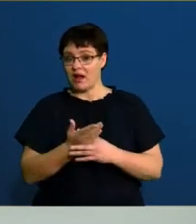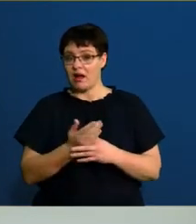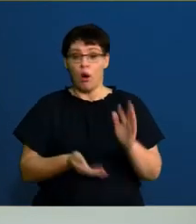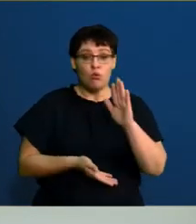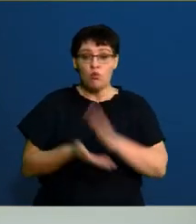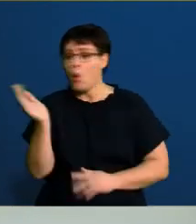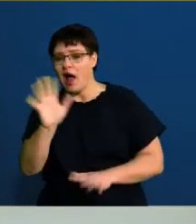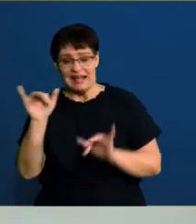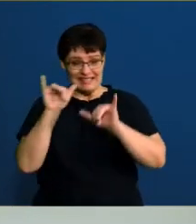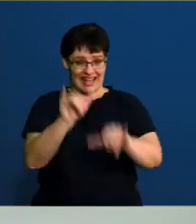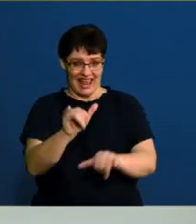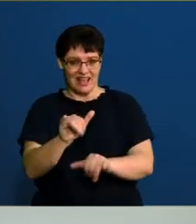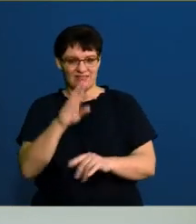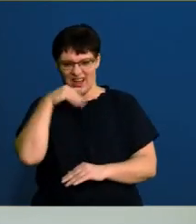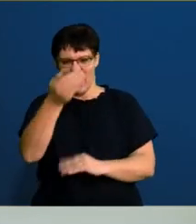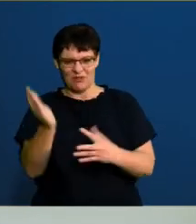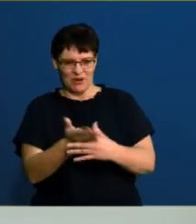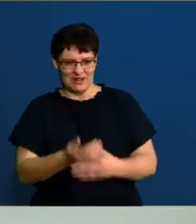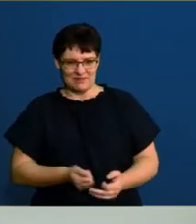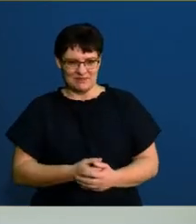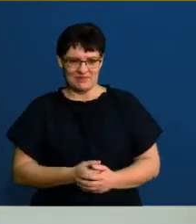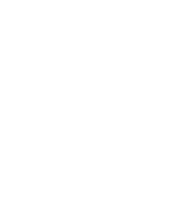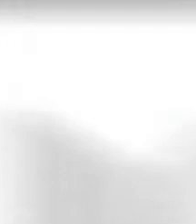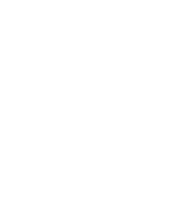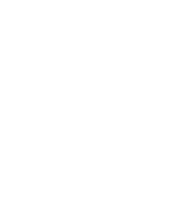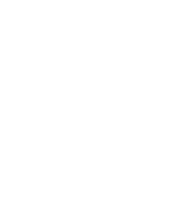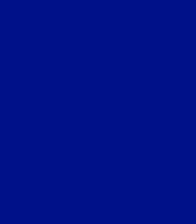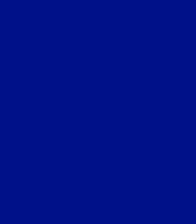don't go anywhere. We'll see you straight after this.